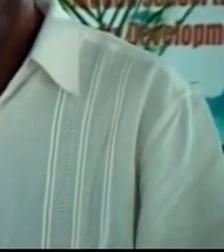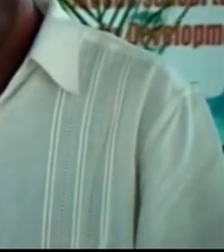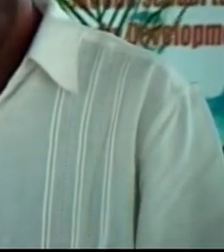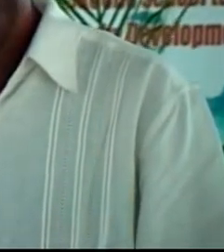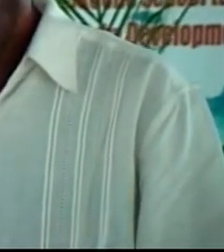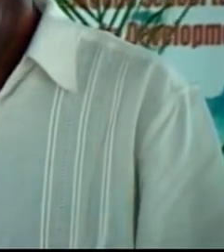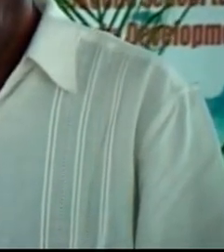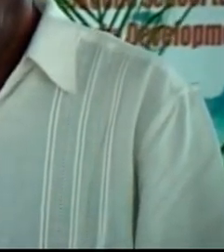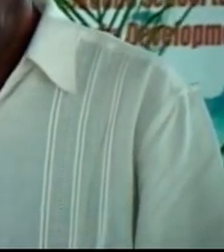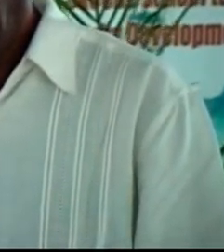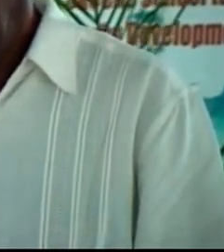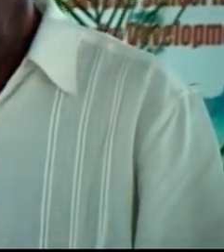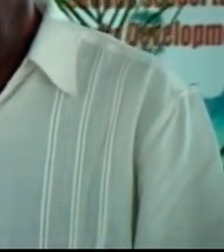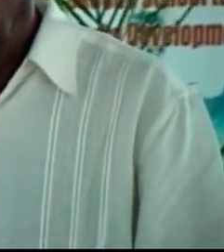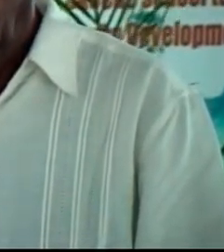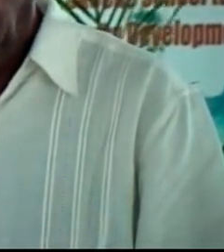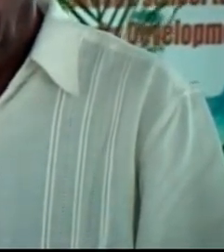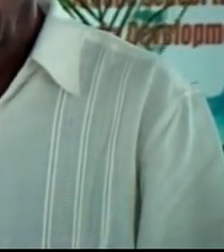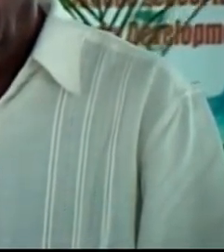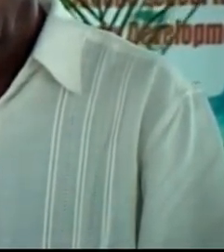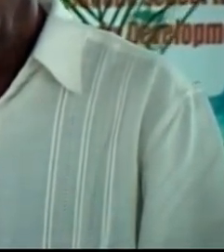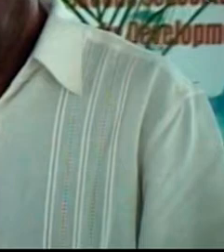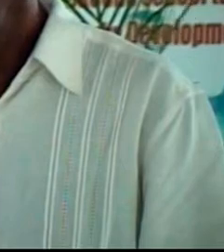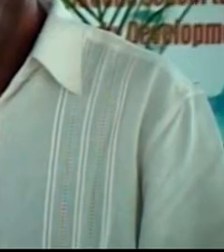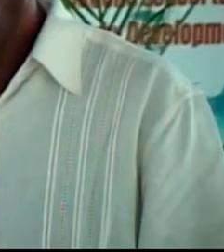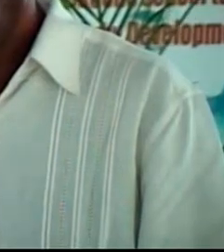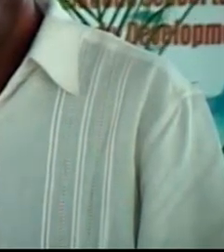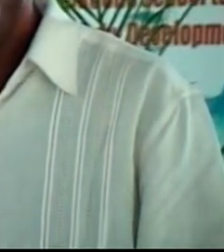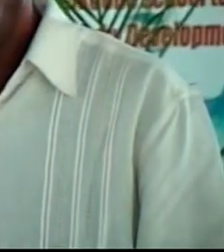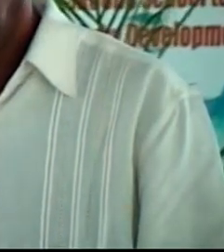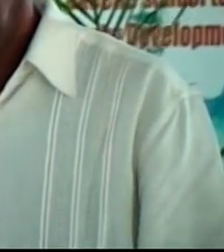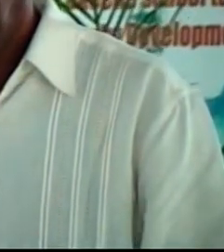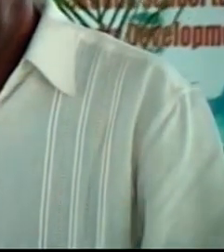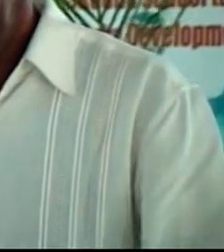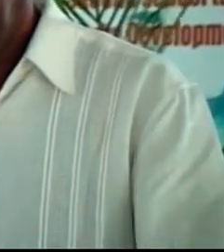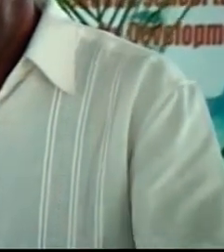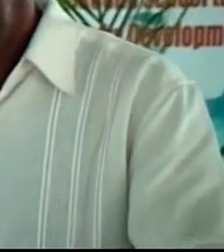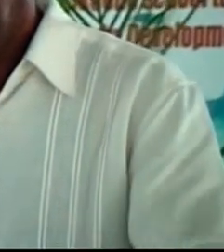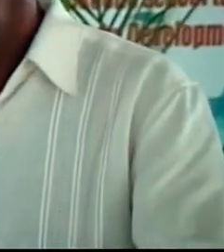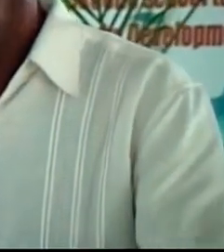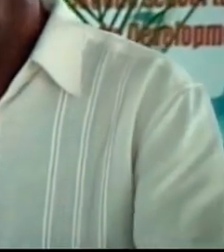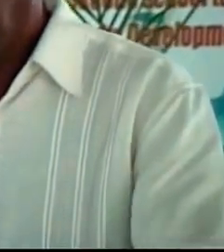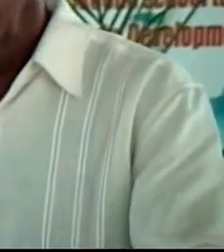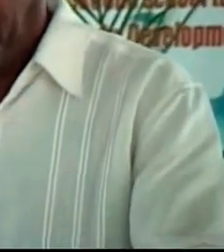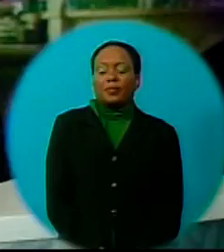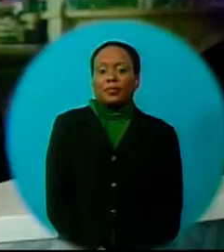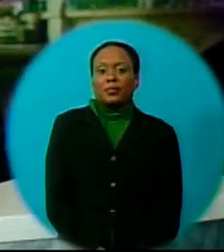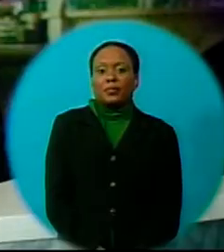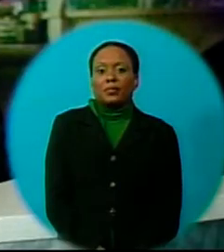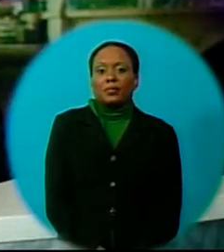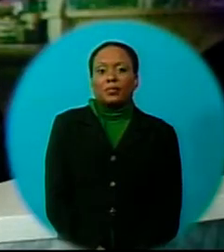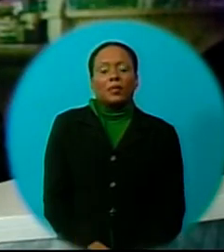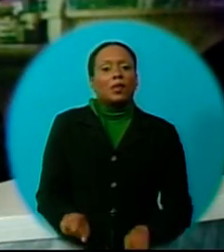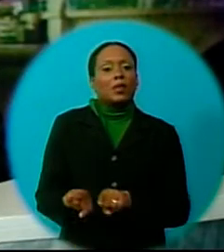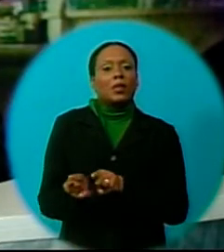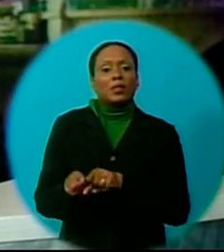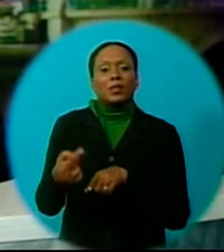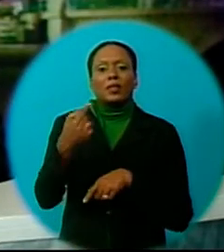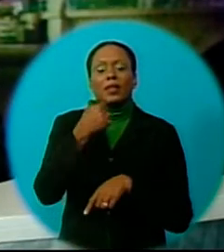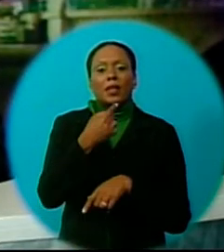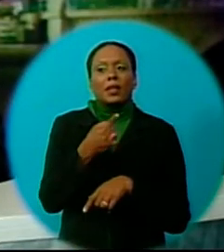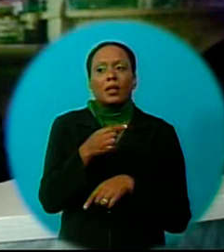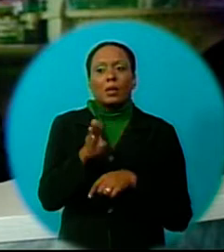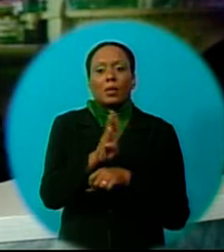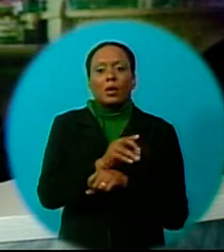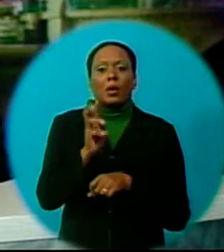detail and implemented where possible towards the improvement of the BWA operation. Dr. Brathwaite also